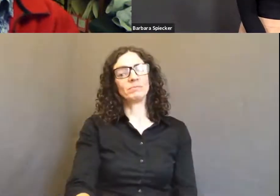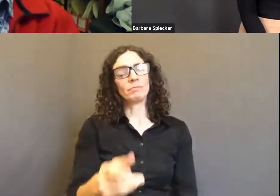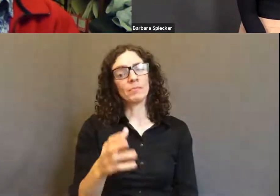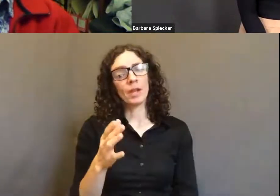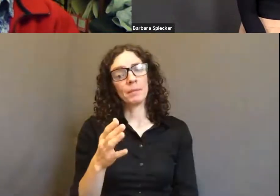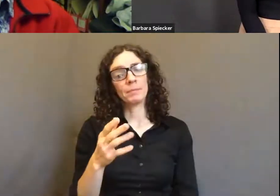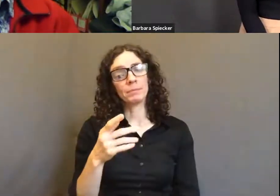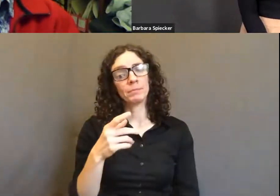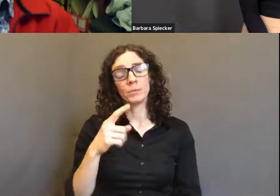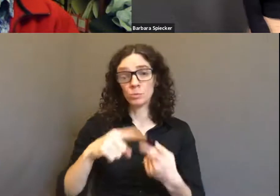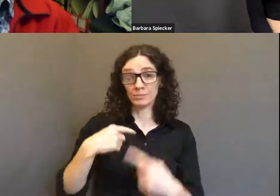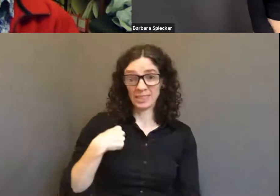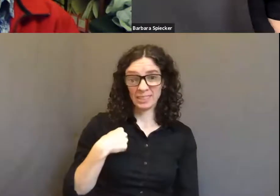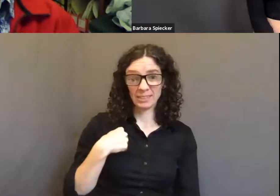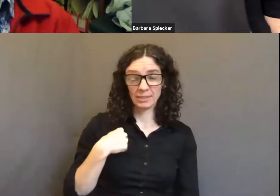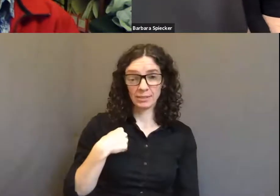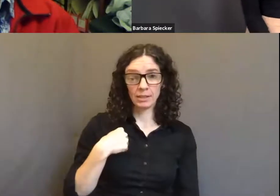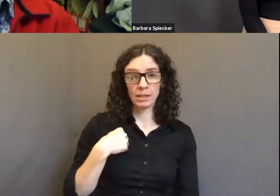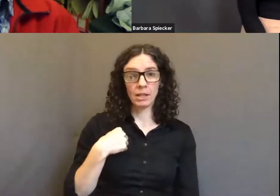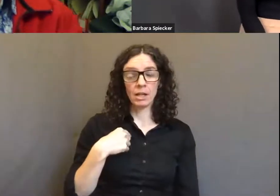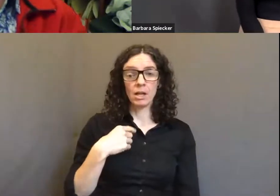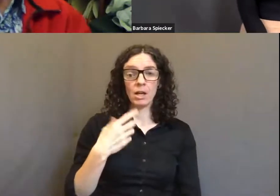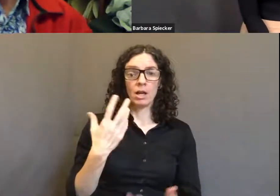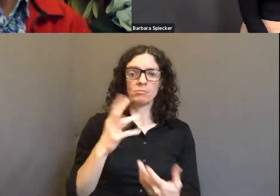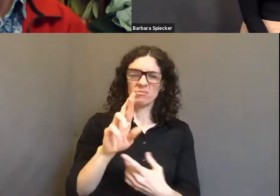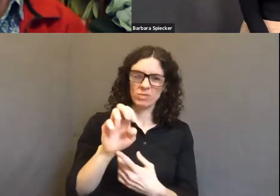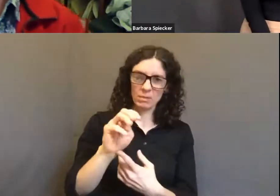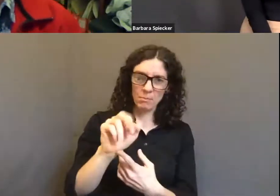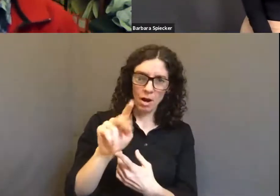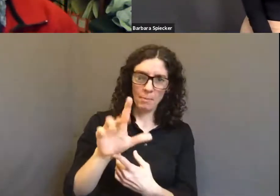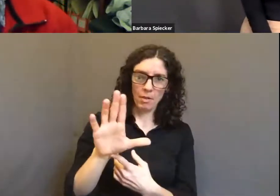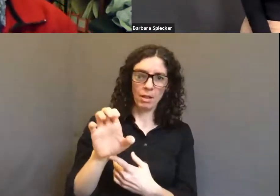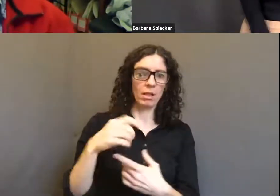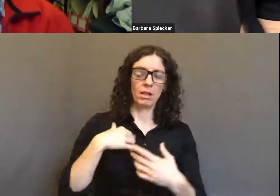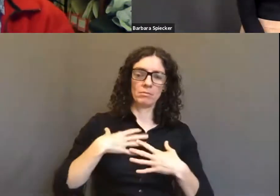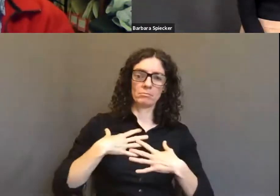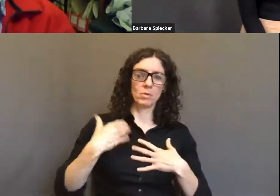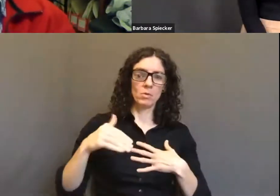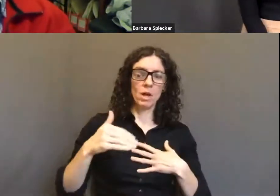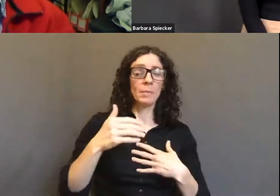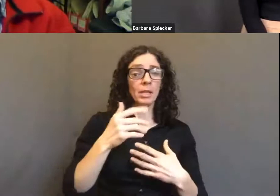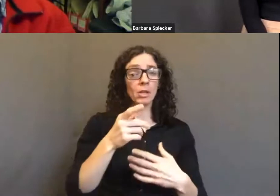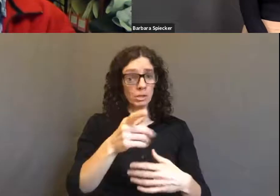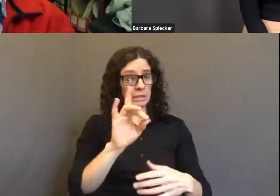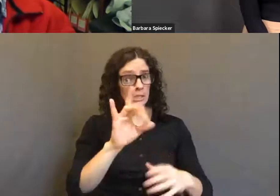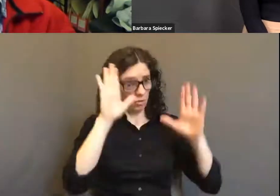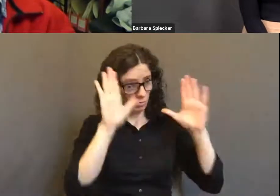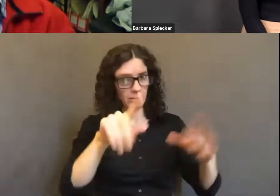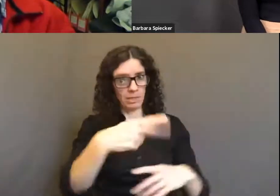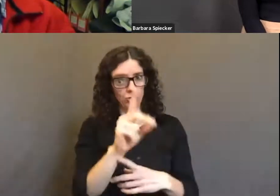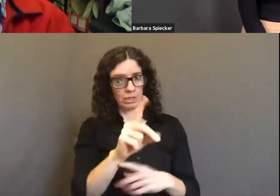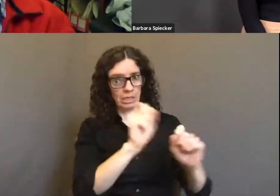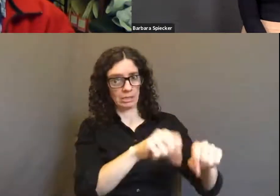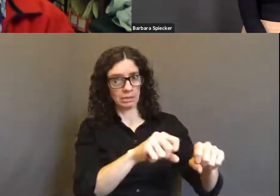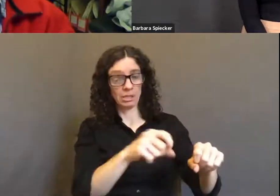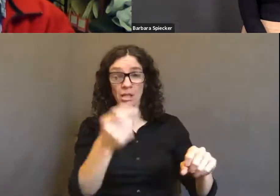To me, the remarkable thing that Barbara has done, in addition to doing a really great PhD, she's got 4